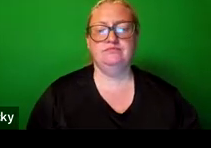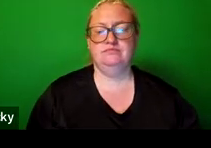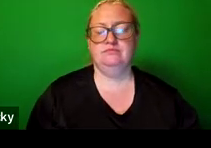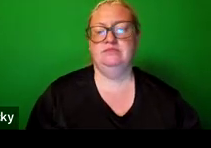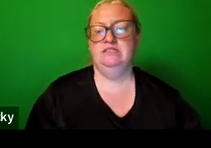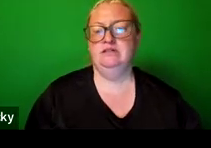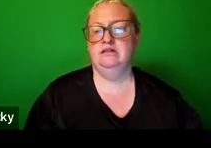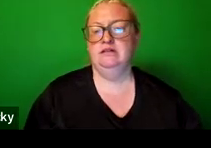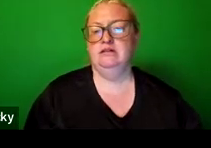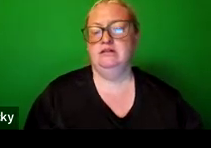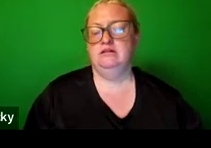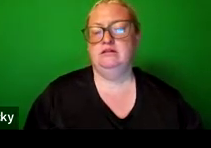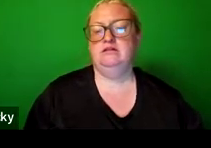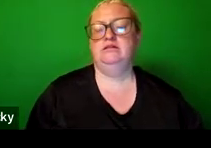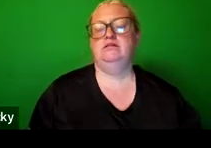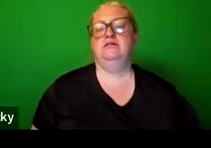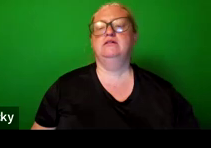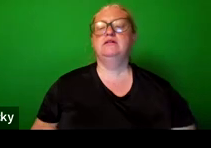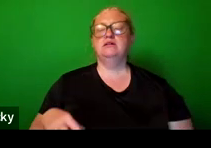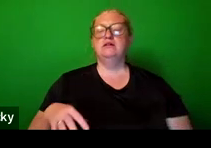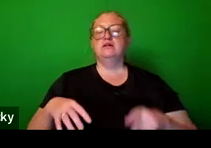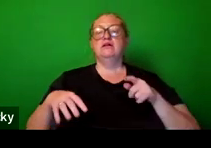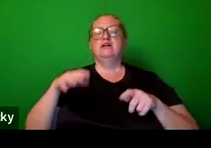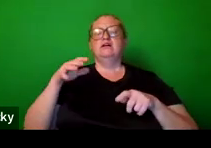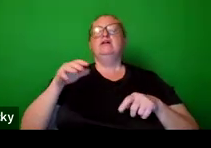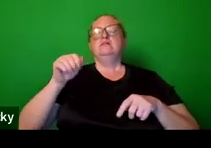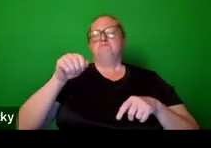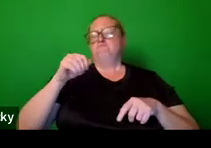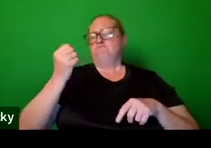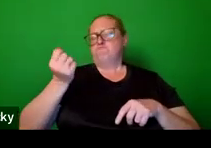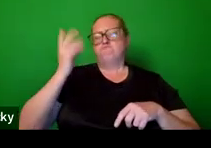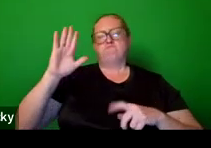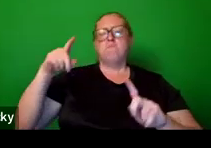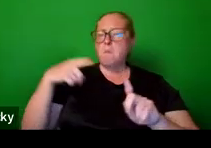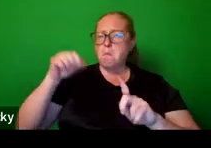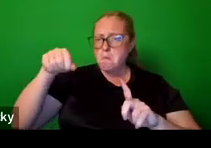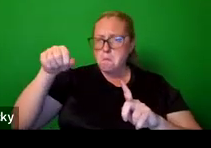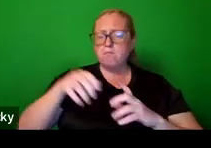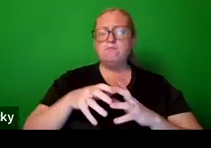I completely understand your point. Yeah, just to add to the conversation,